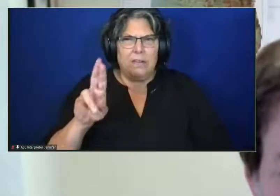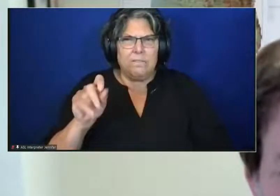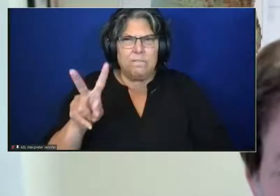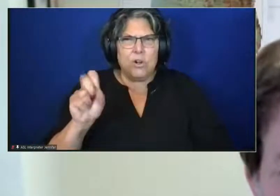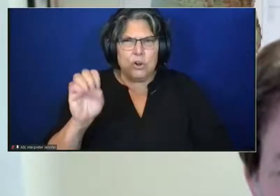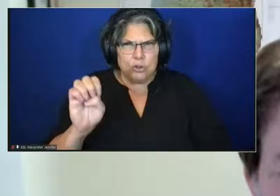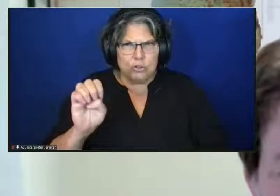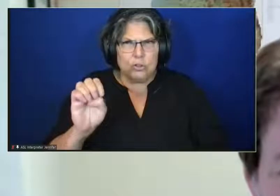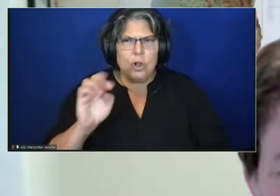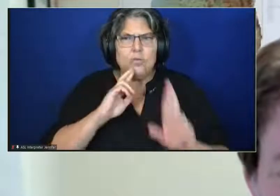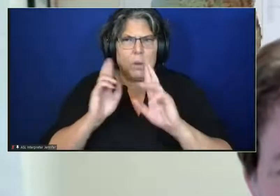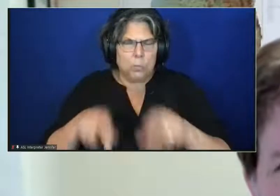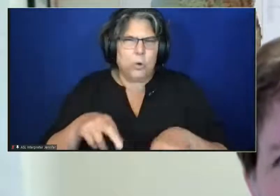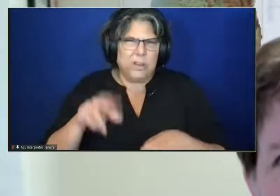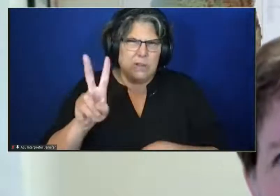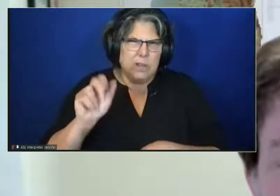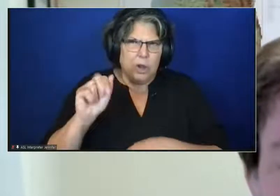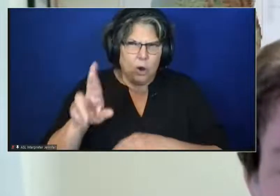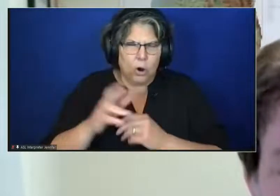and any